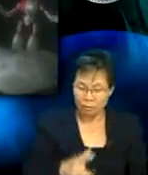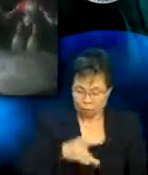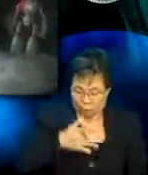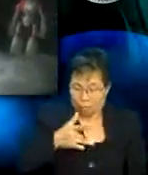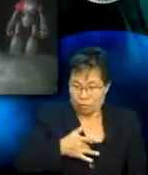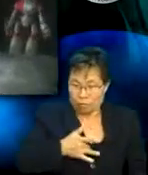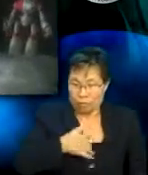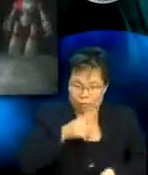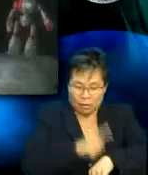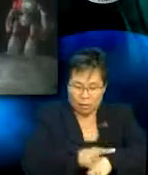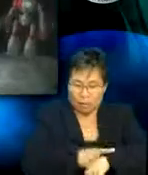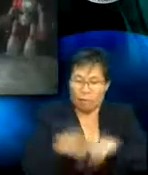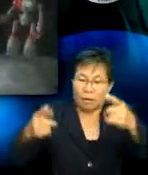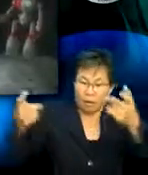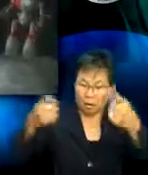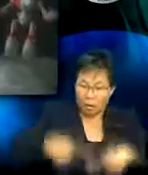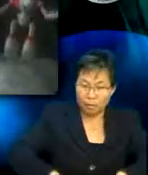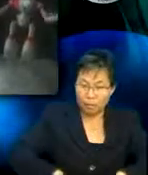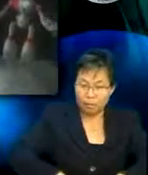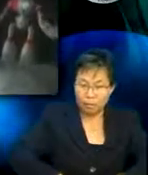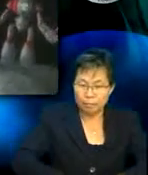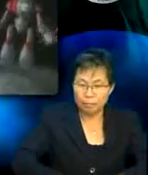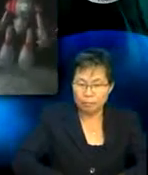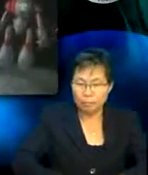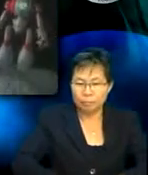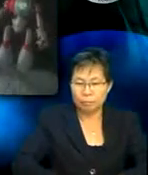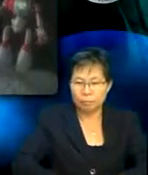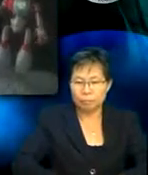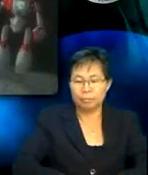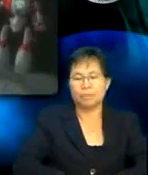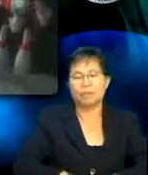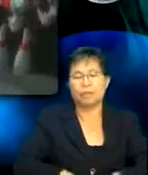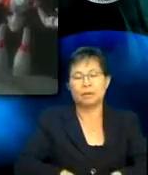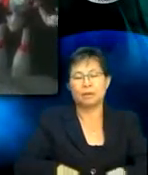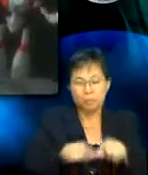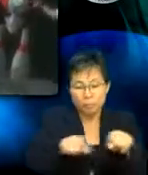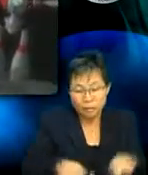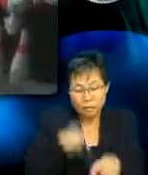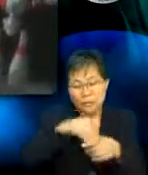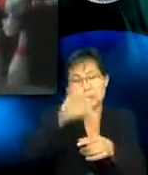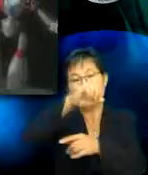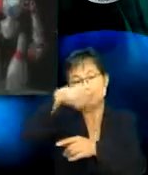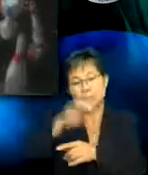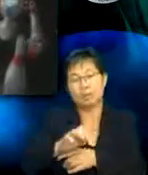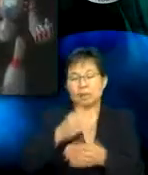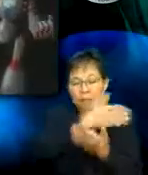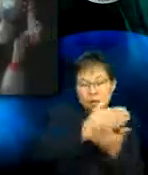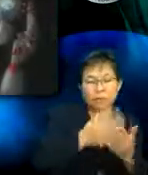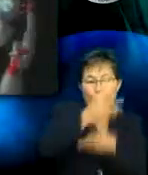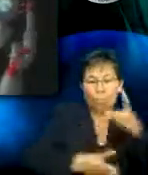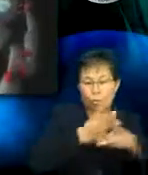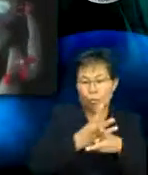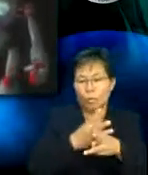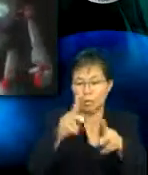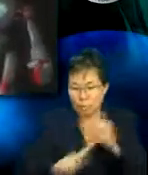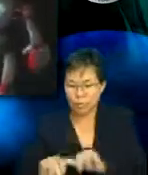So, scientists feel that the time has come to build colonies in space so that some